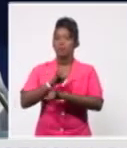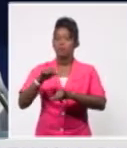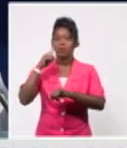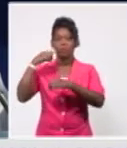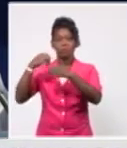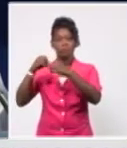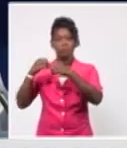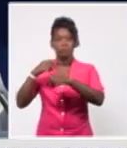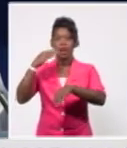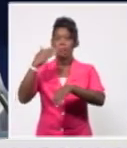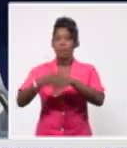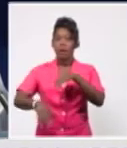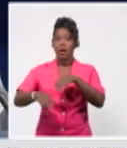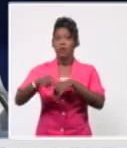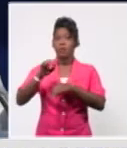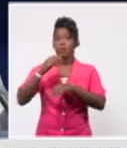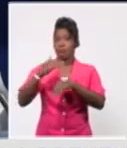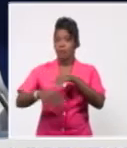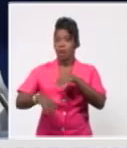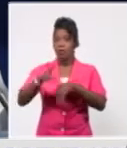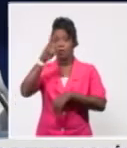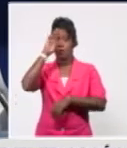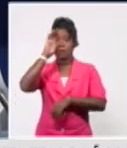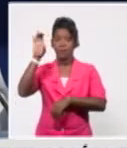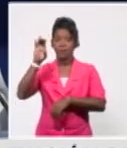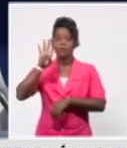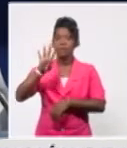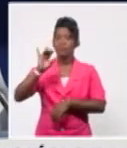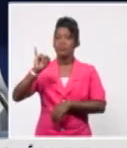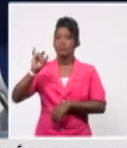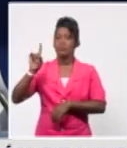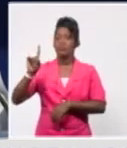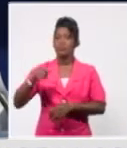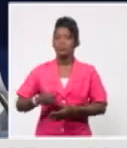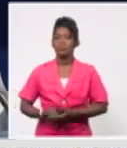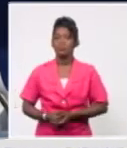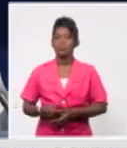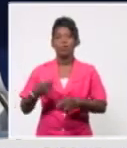323 in the Civil Defense Laboratories, and